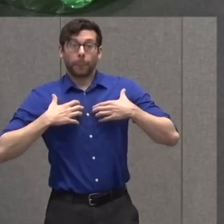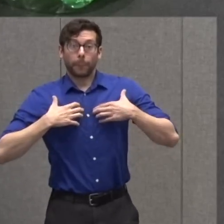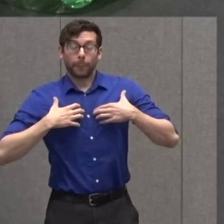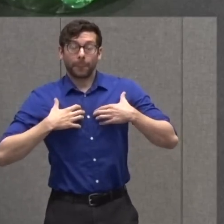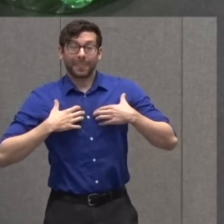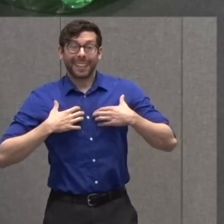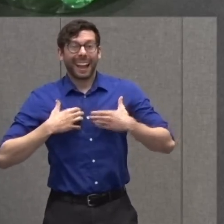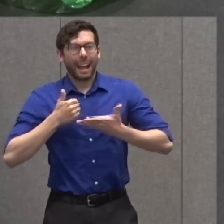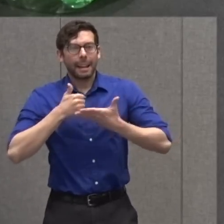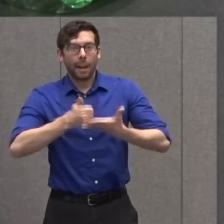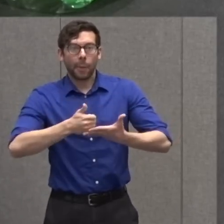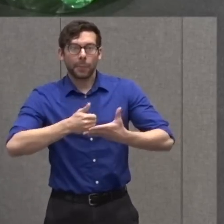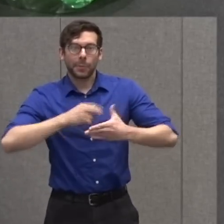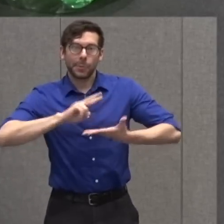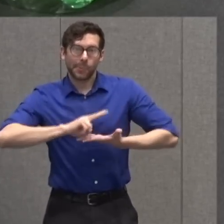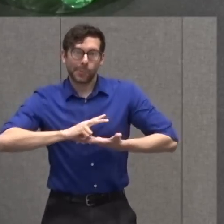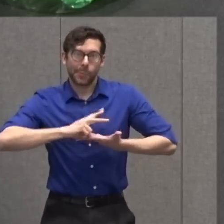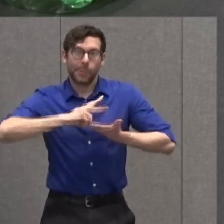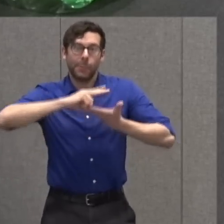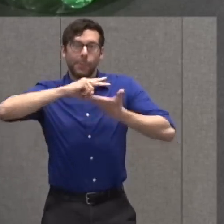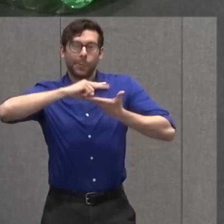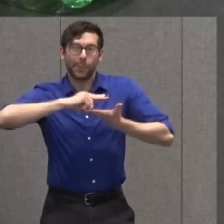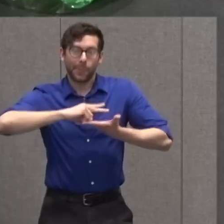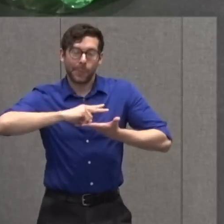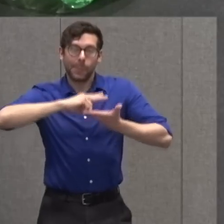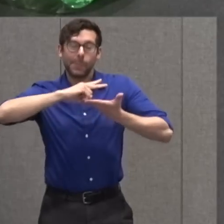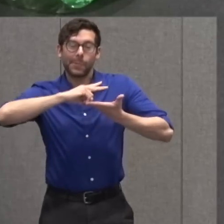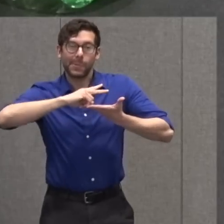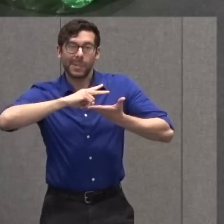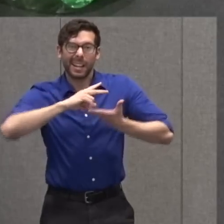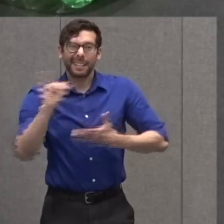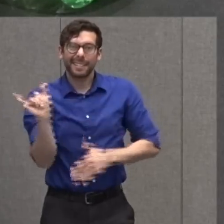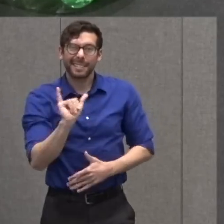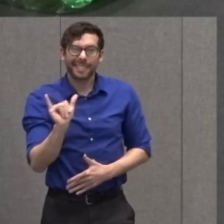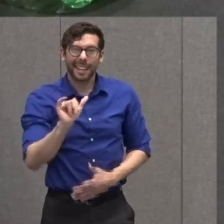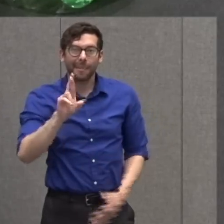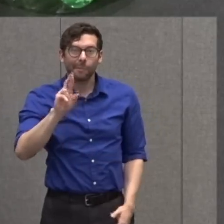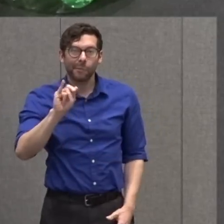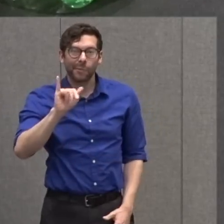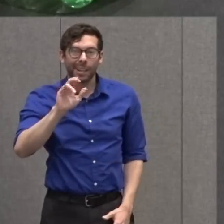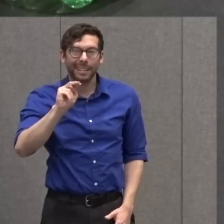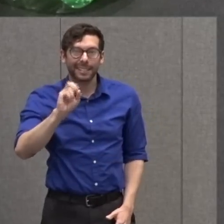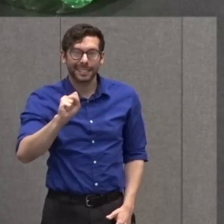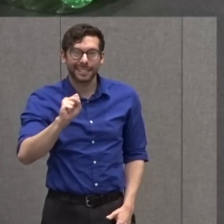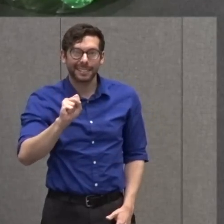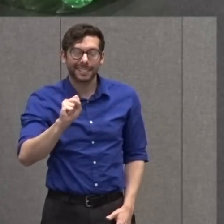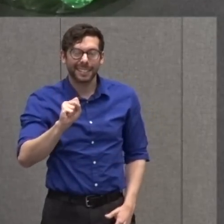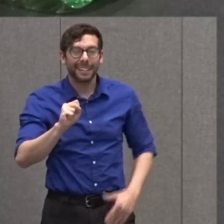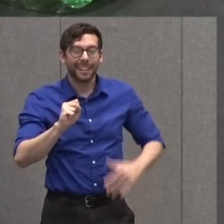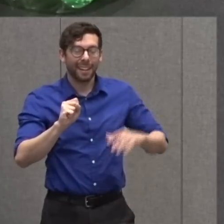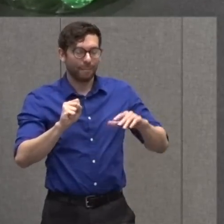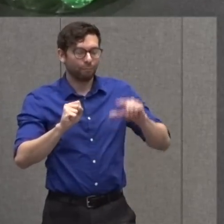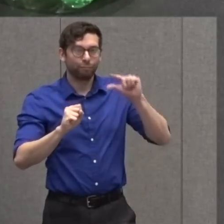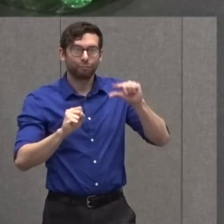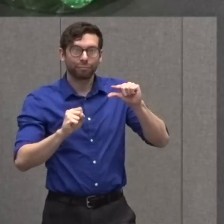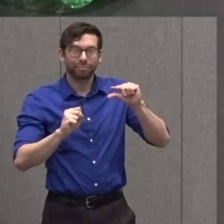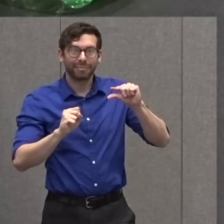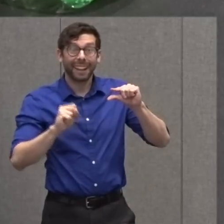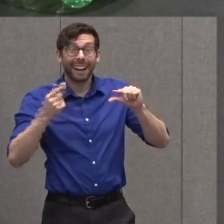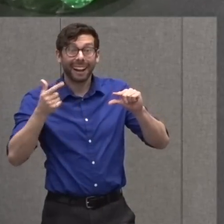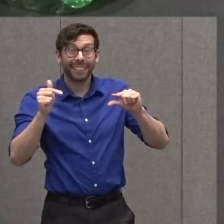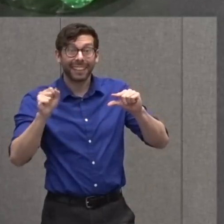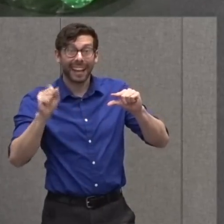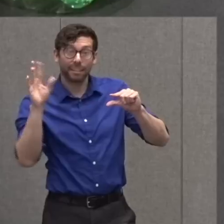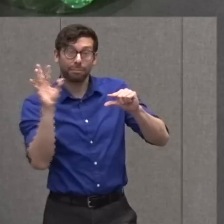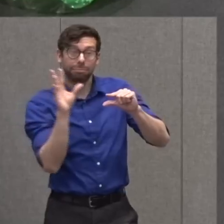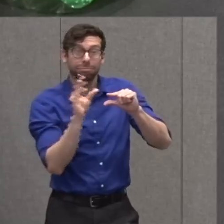gas is sticking or collecting to the raisins. It's floating up to the top. It's popping. That